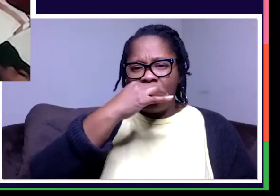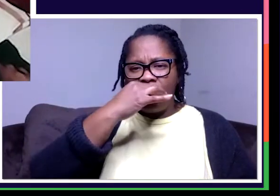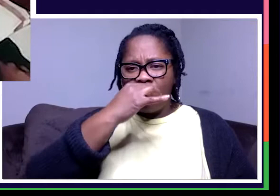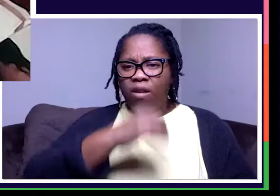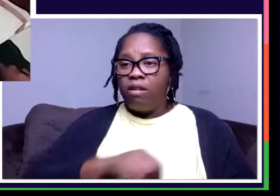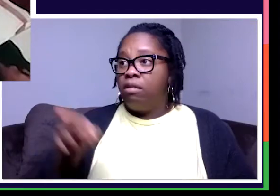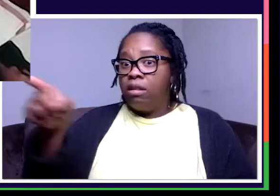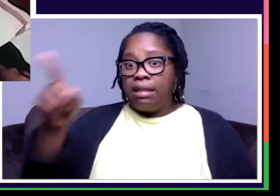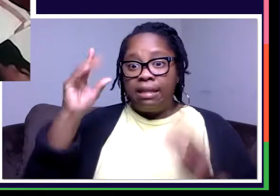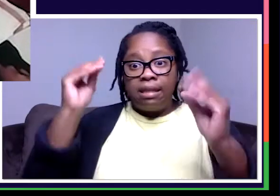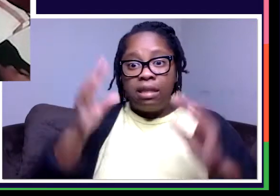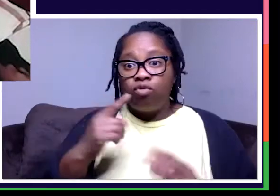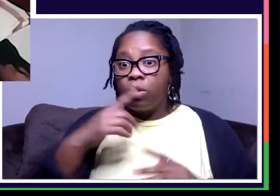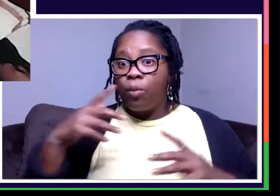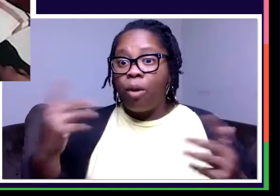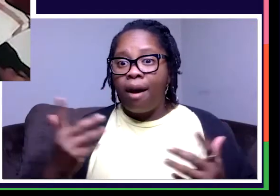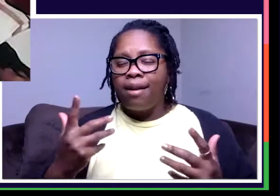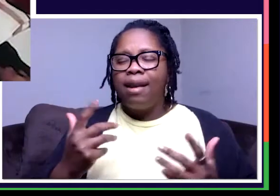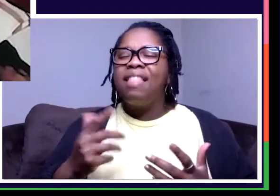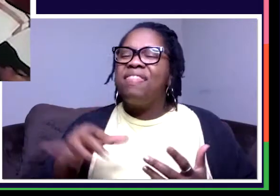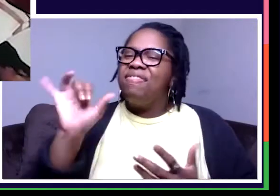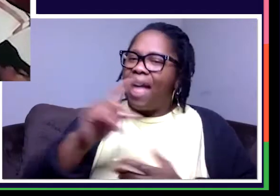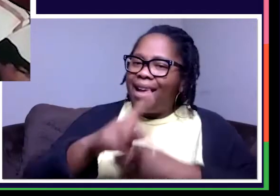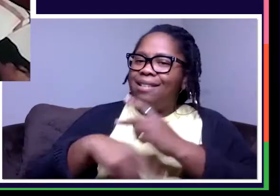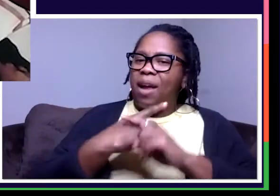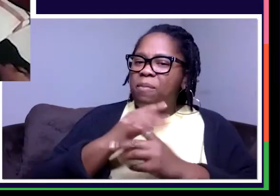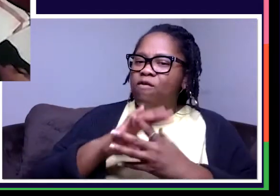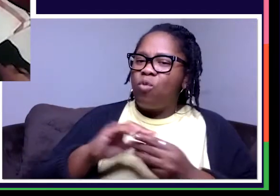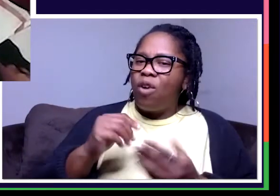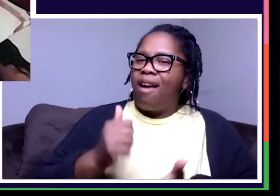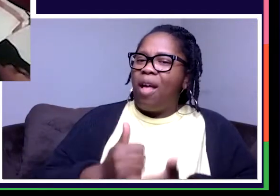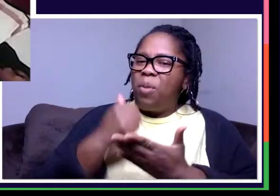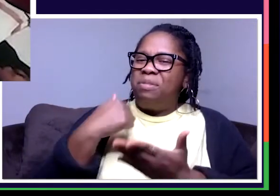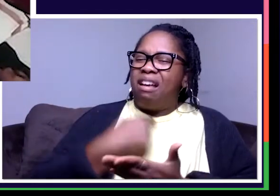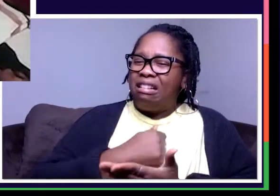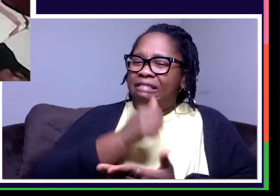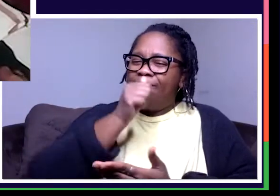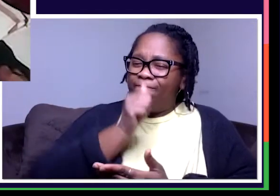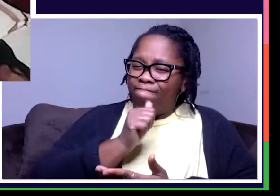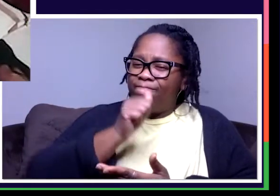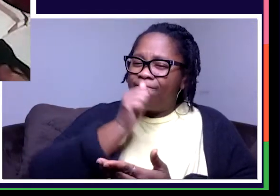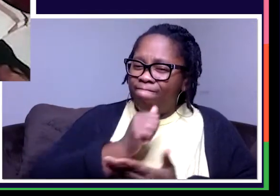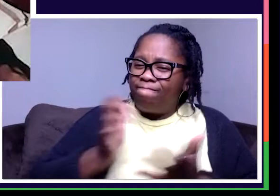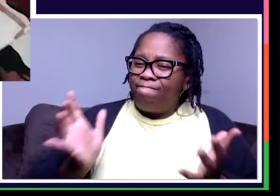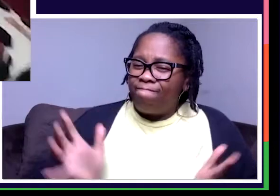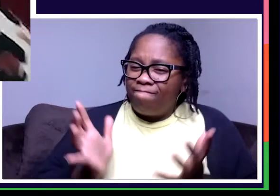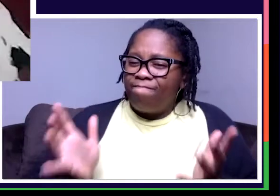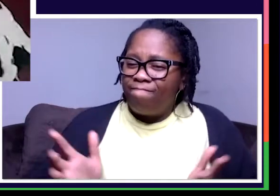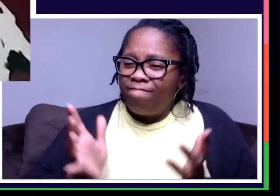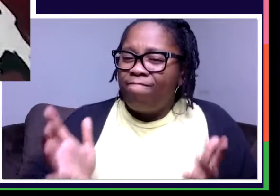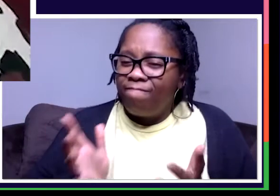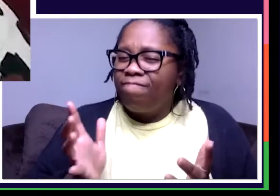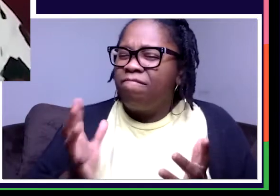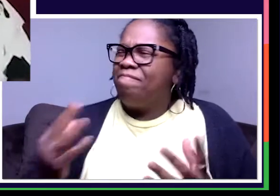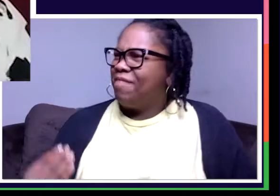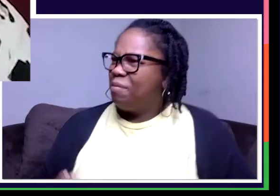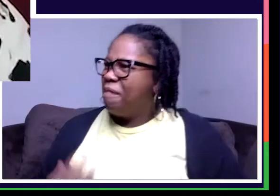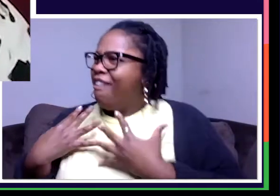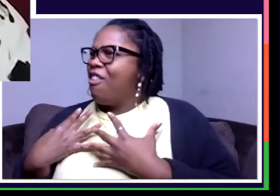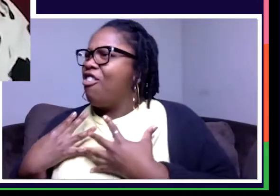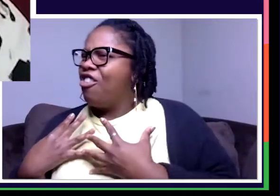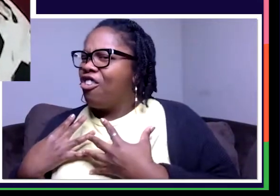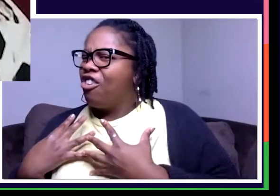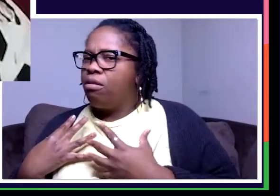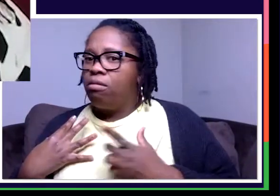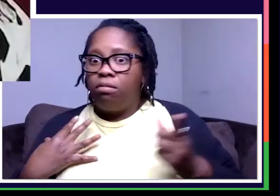that, like this teacher said, keep us pushing through. You know what doesn't